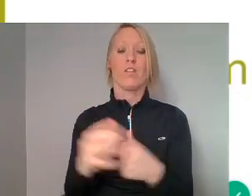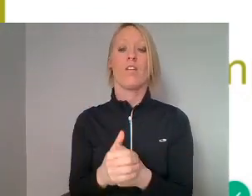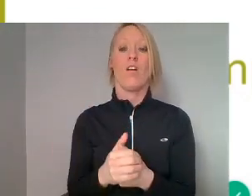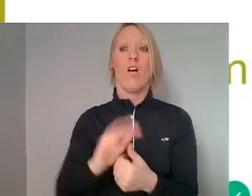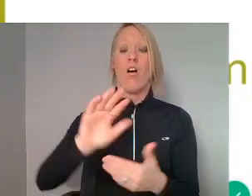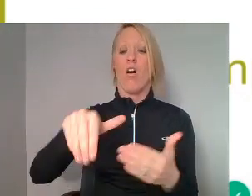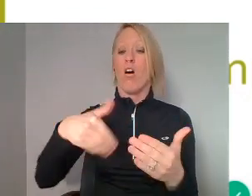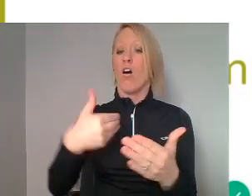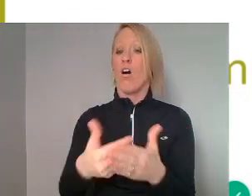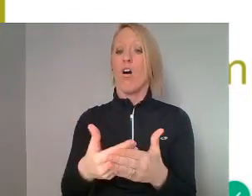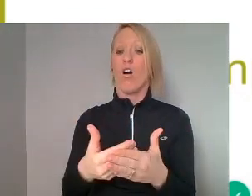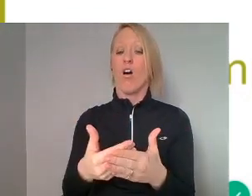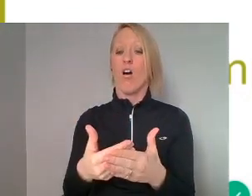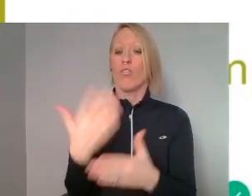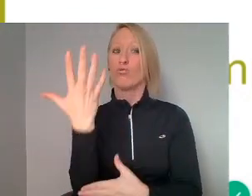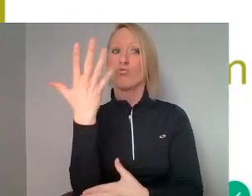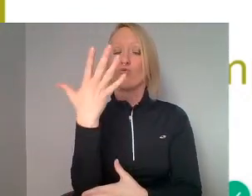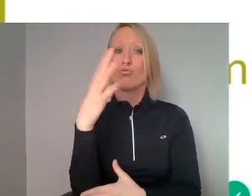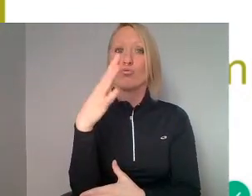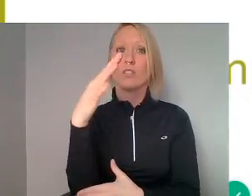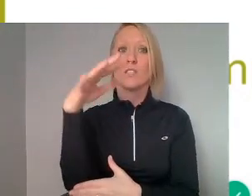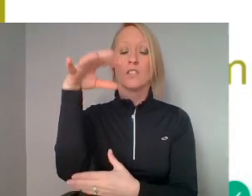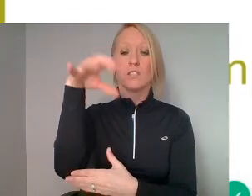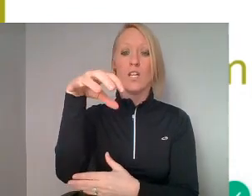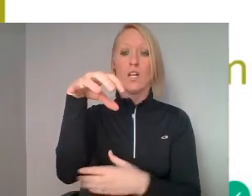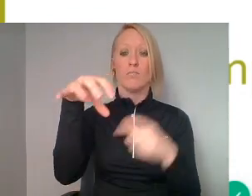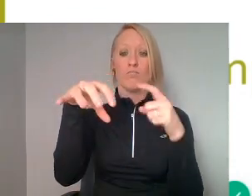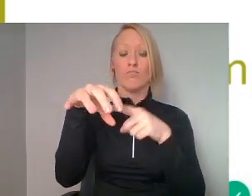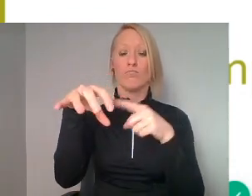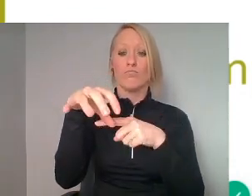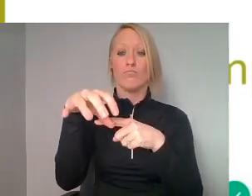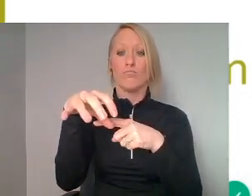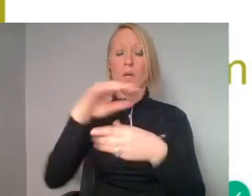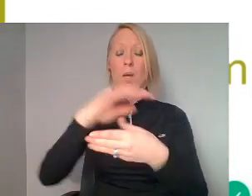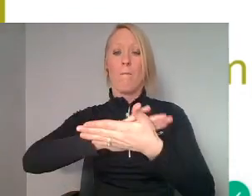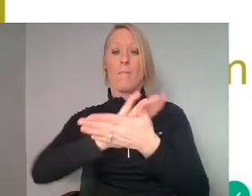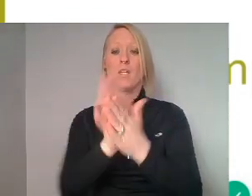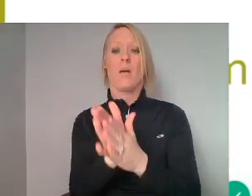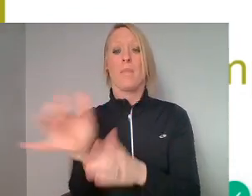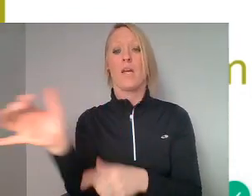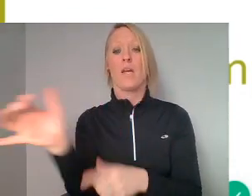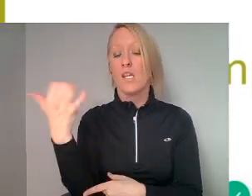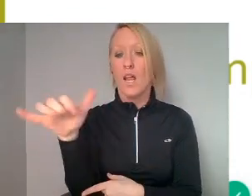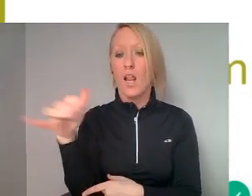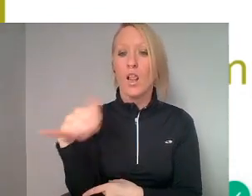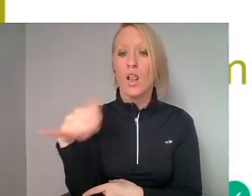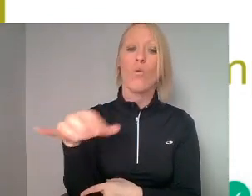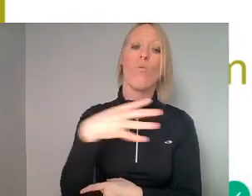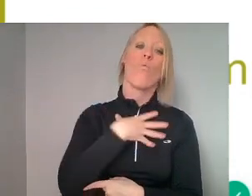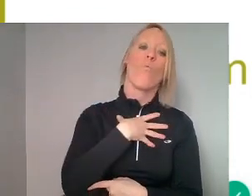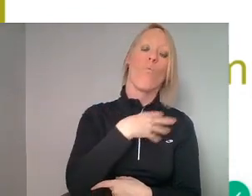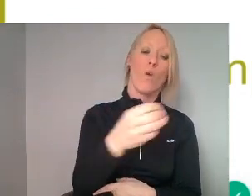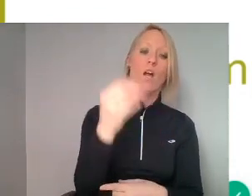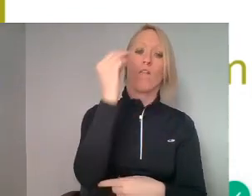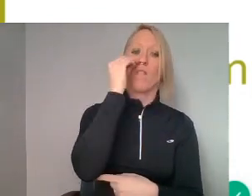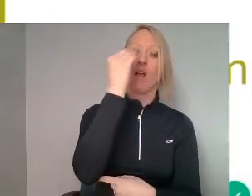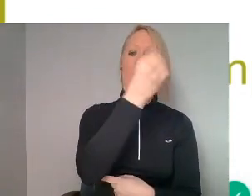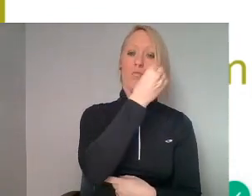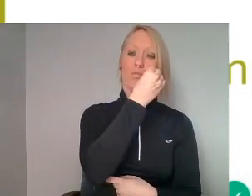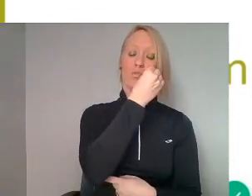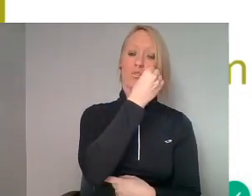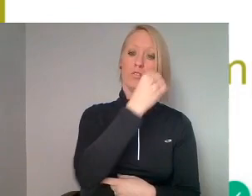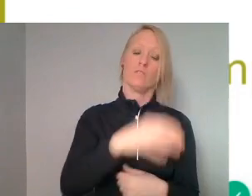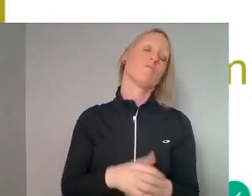would turn into these yellow and white flowers. So what we're actually eating when we eat cauliflower and broccoli are the buds